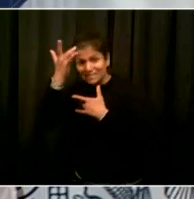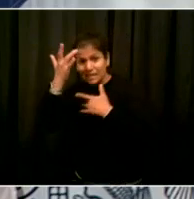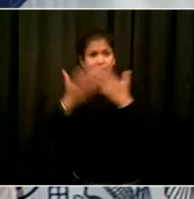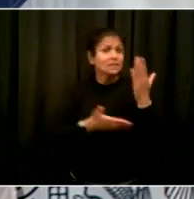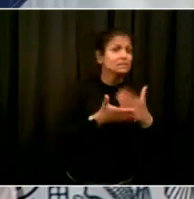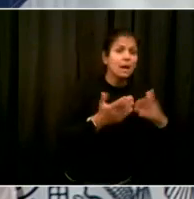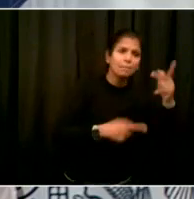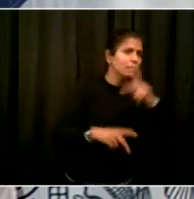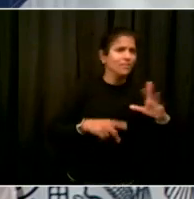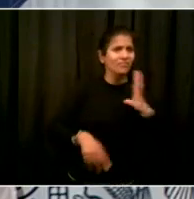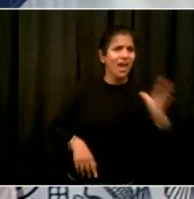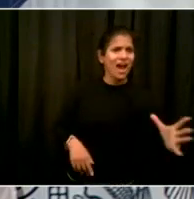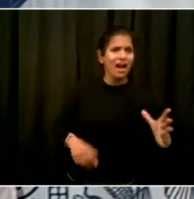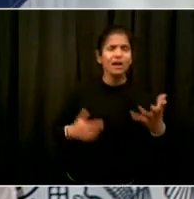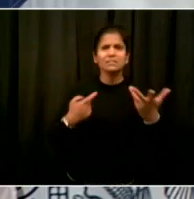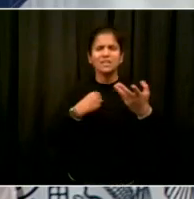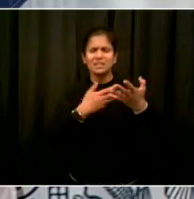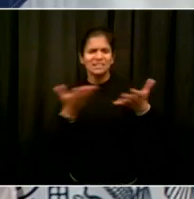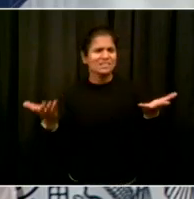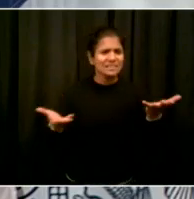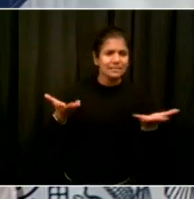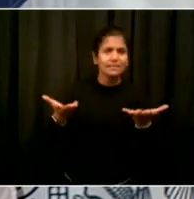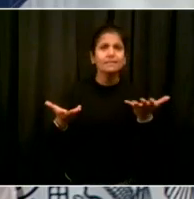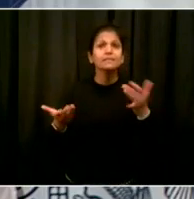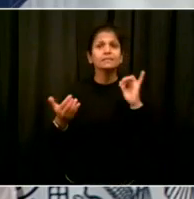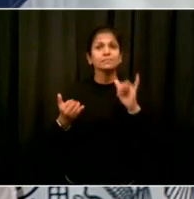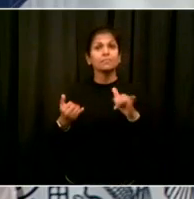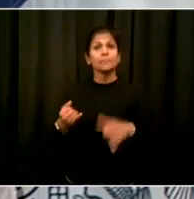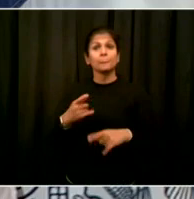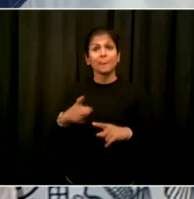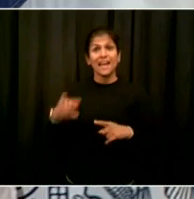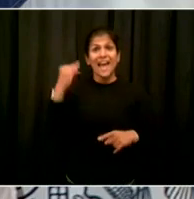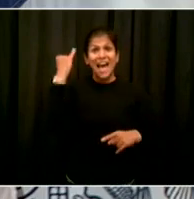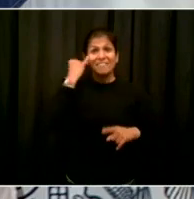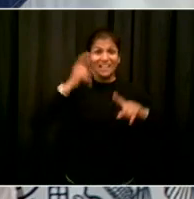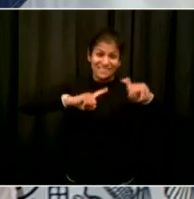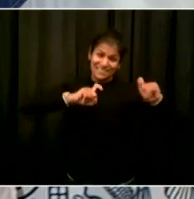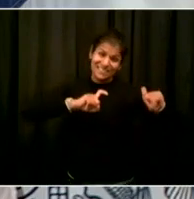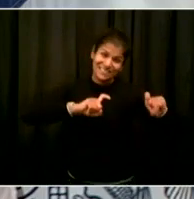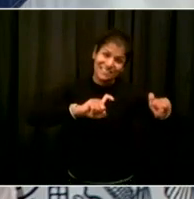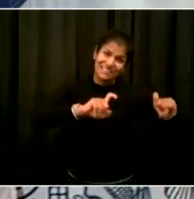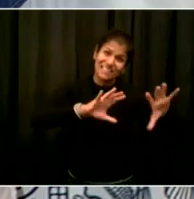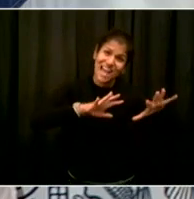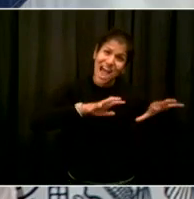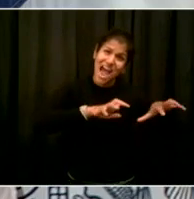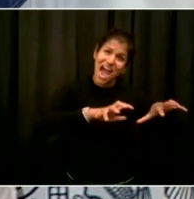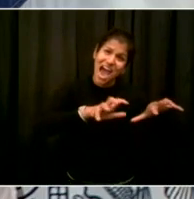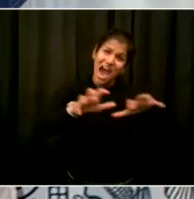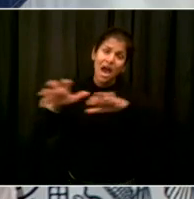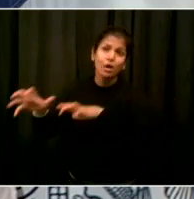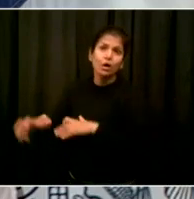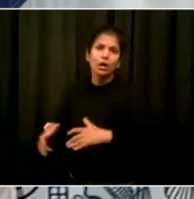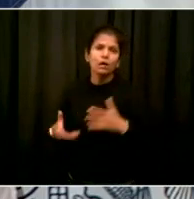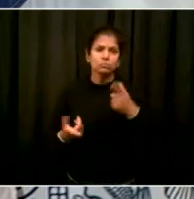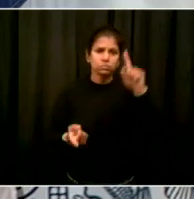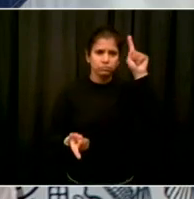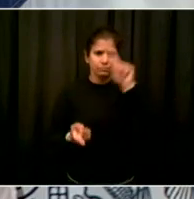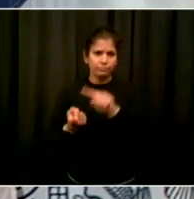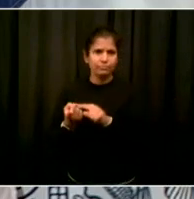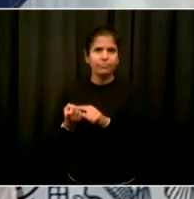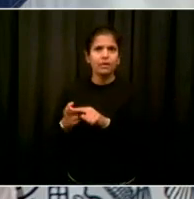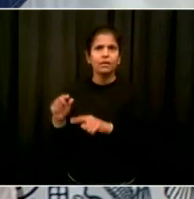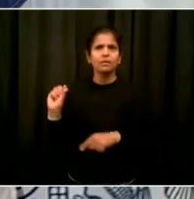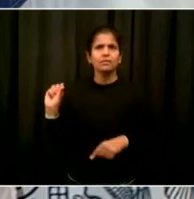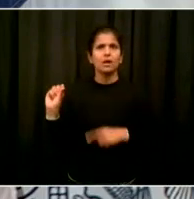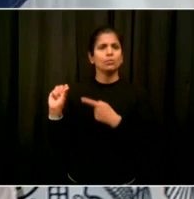picture. But there's nothing that says you don't do a lot more testing and in fact have numbers, the positivity numbers go up, and that would tell you a real